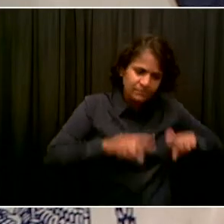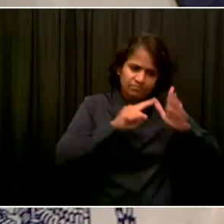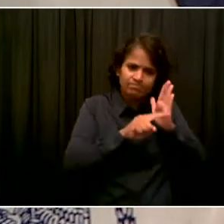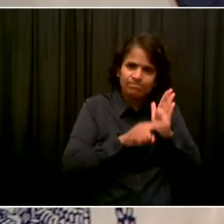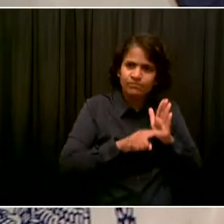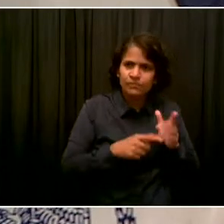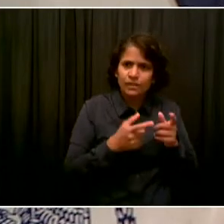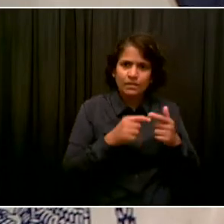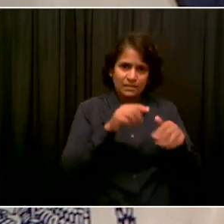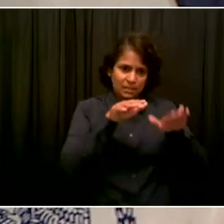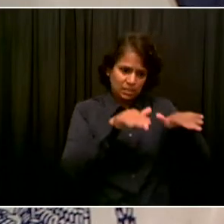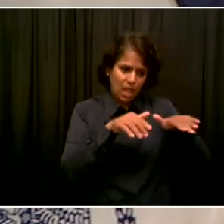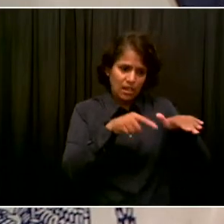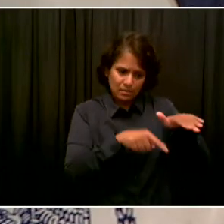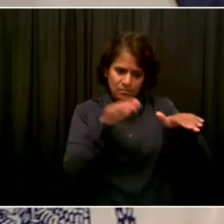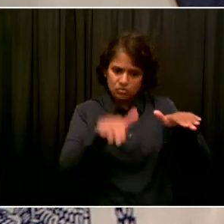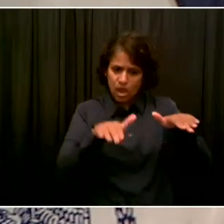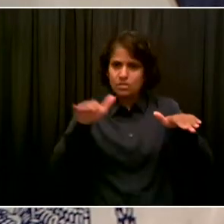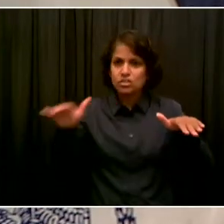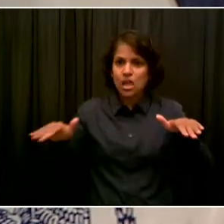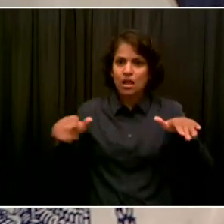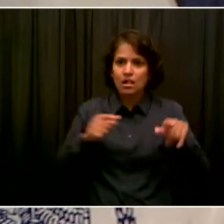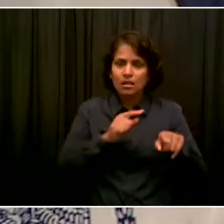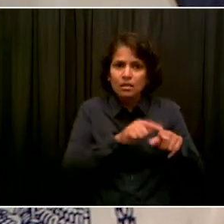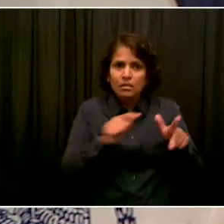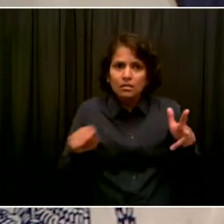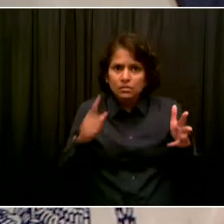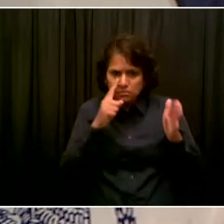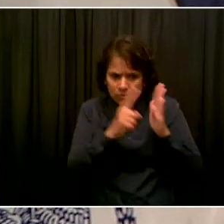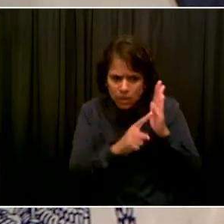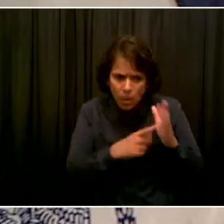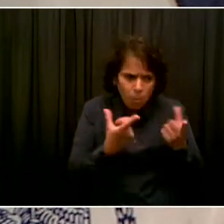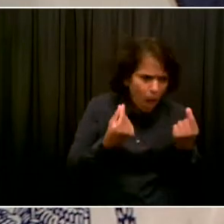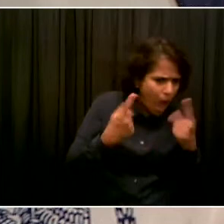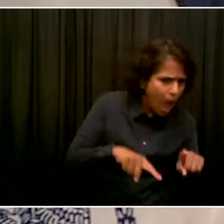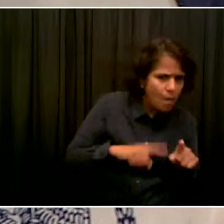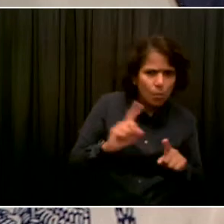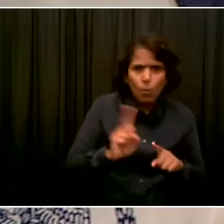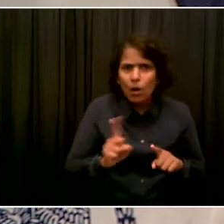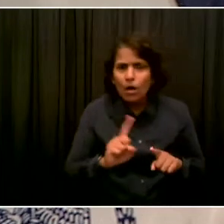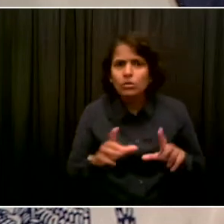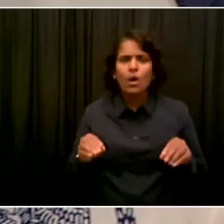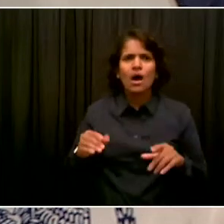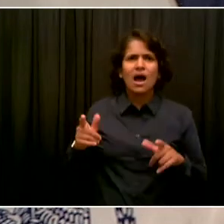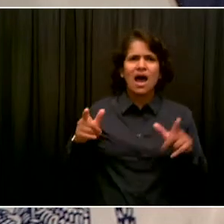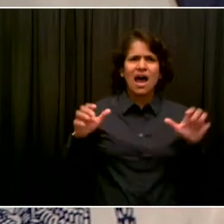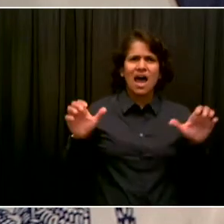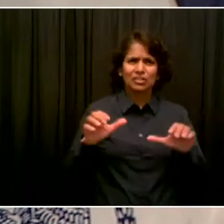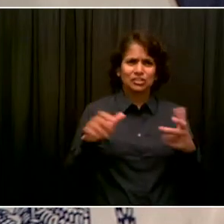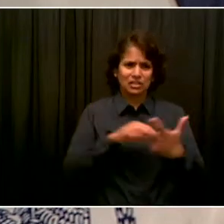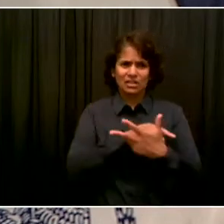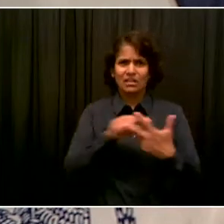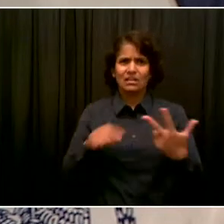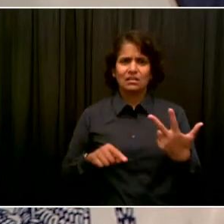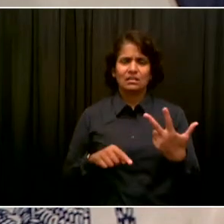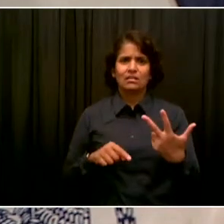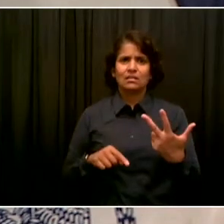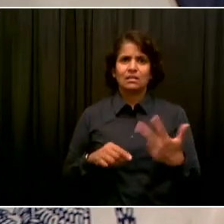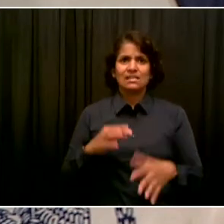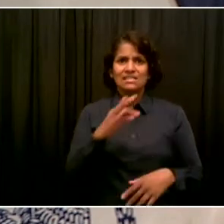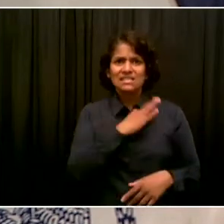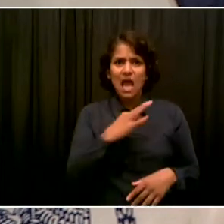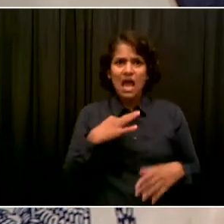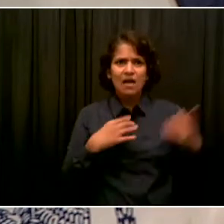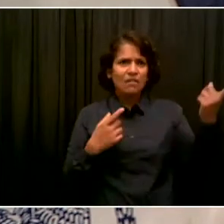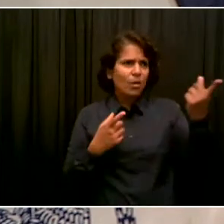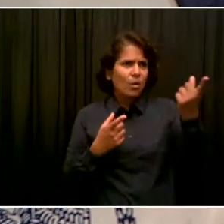cases what the consequences have to be, either in terms of some structural change or if any employees have to be held accountable.